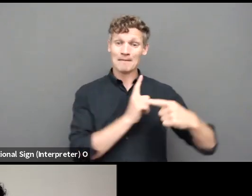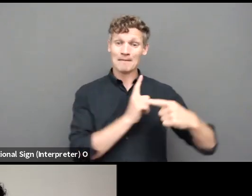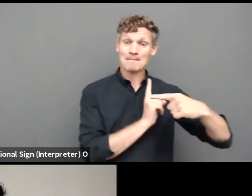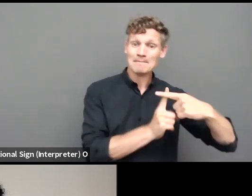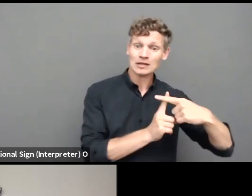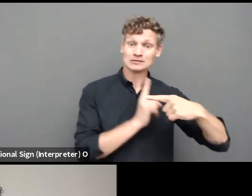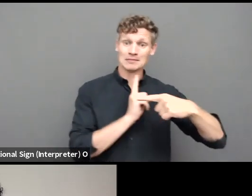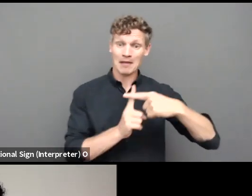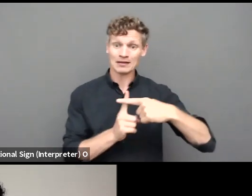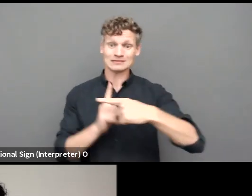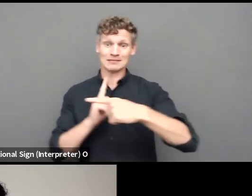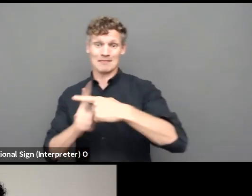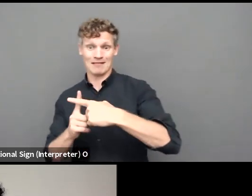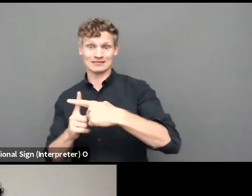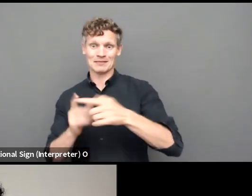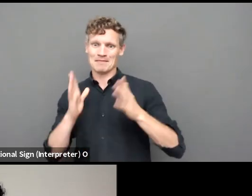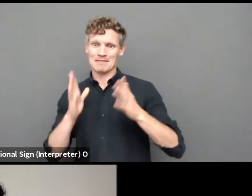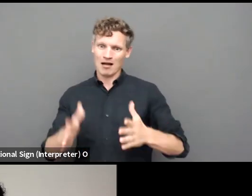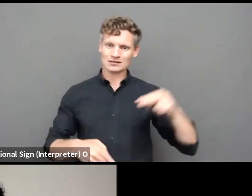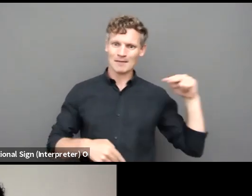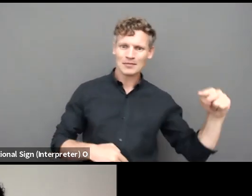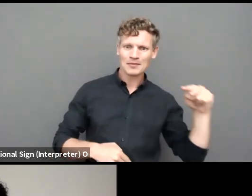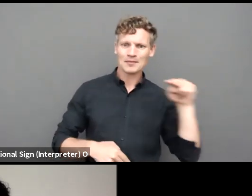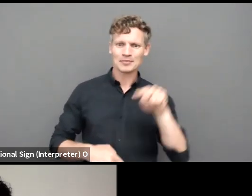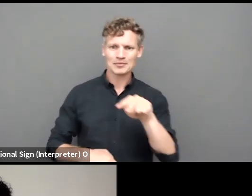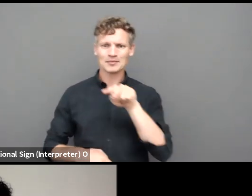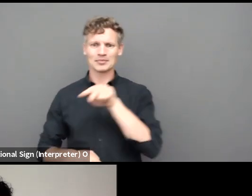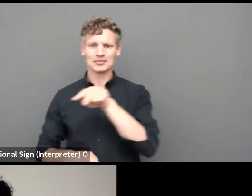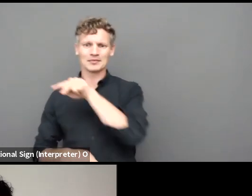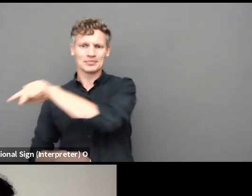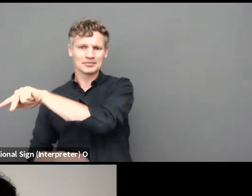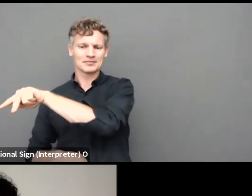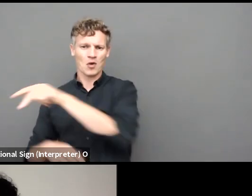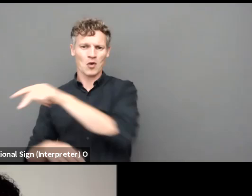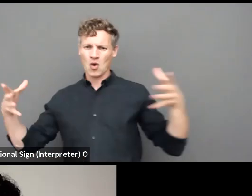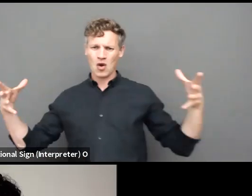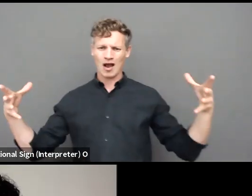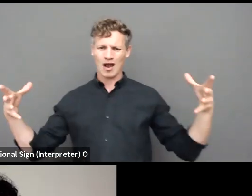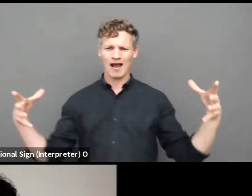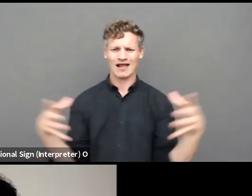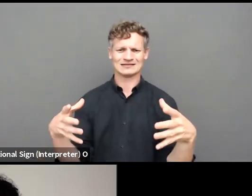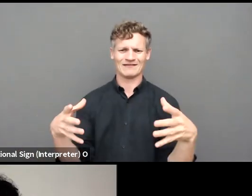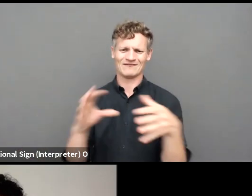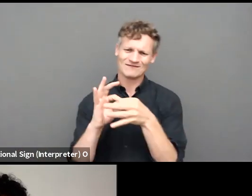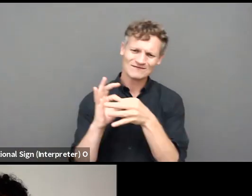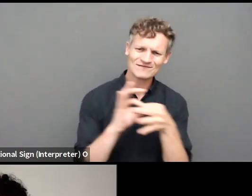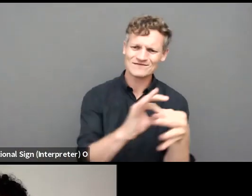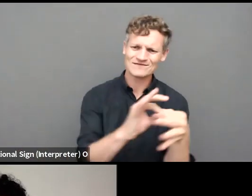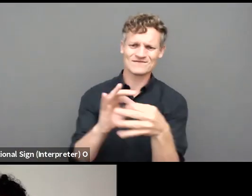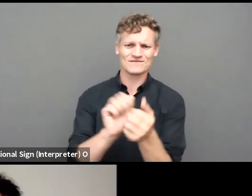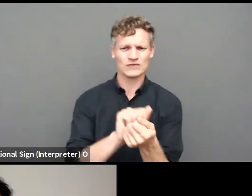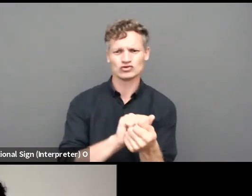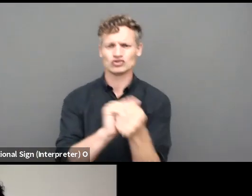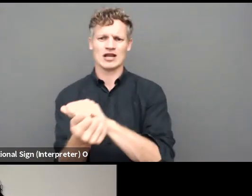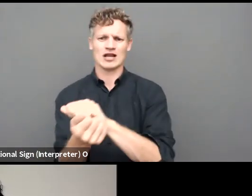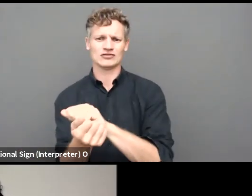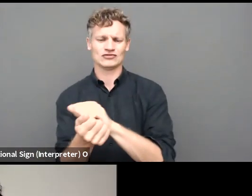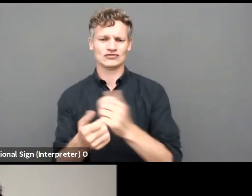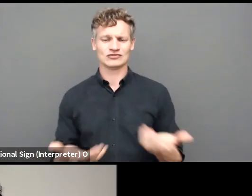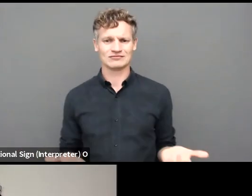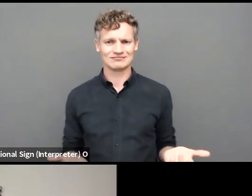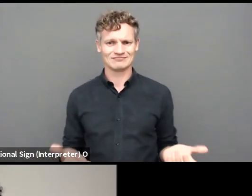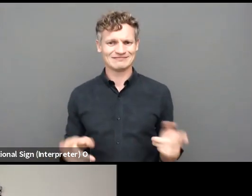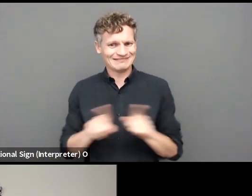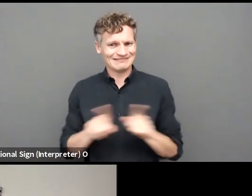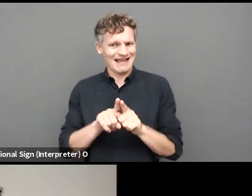extraordinary, bravo. Secondly, collective action. So where Samira can rely on her union, where Megan tells her that